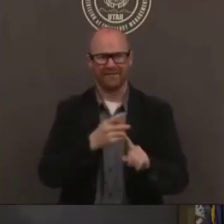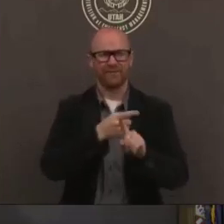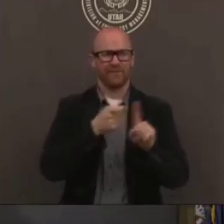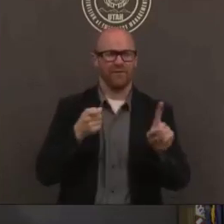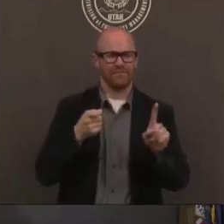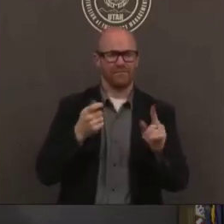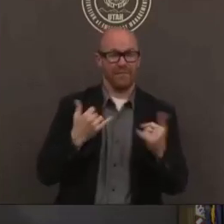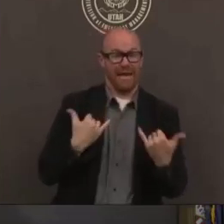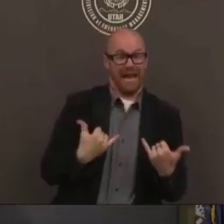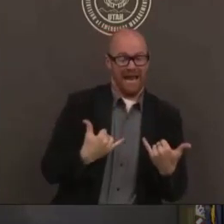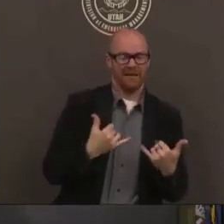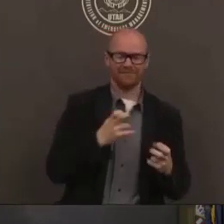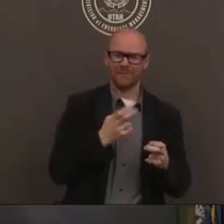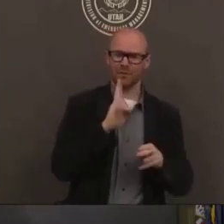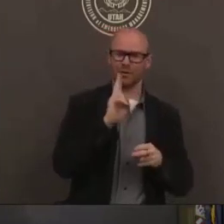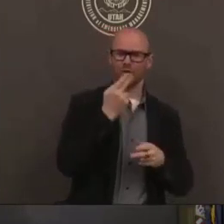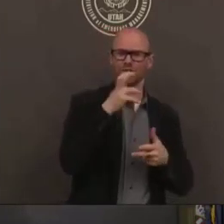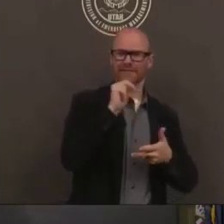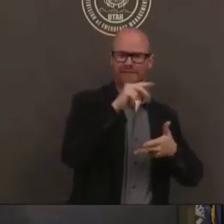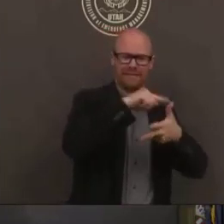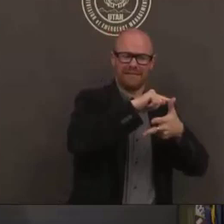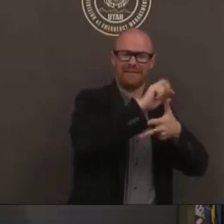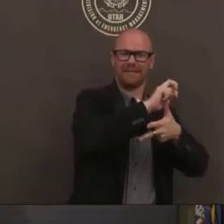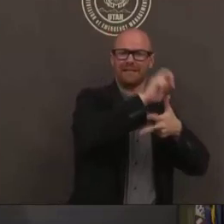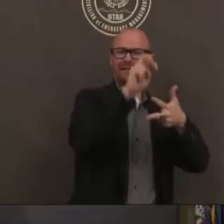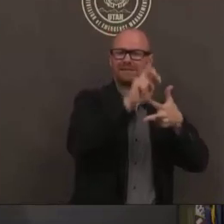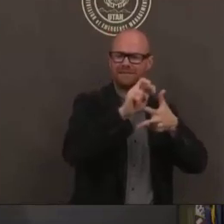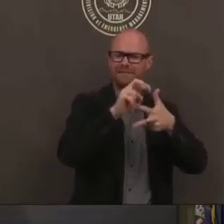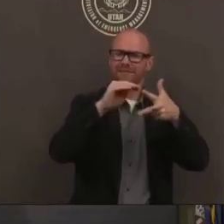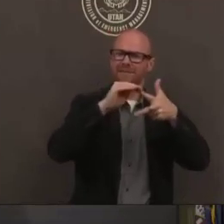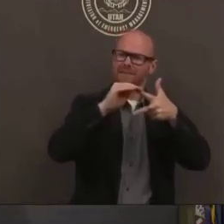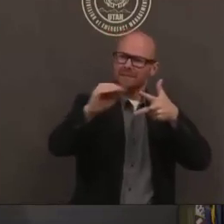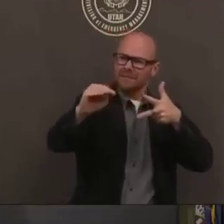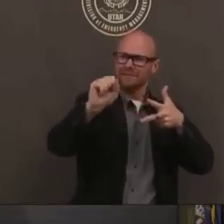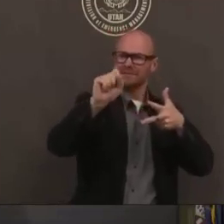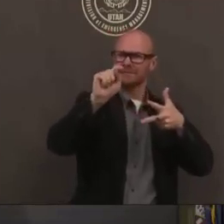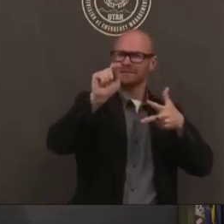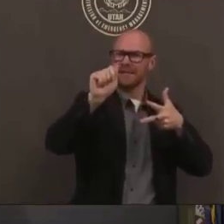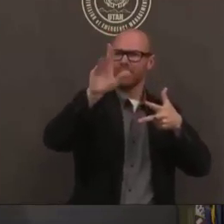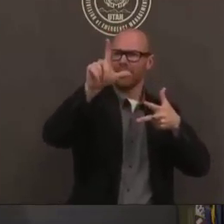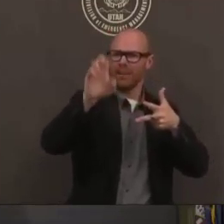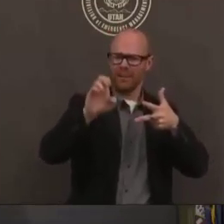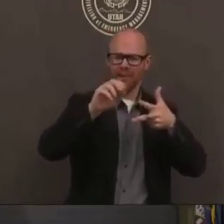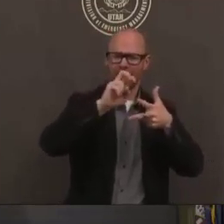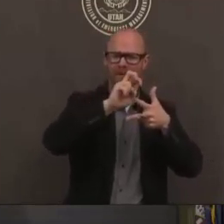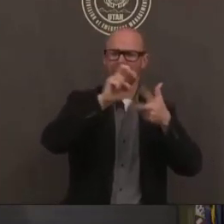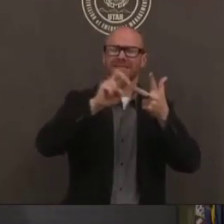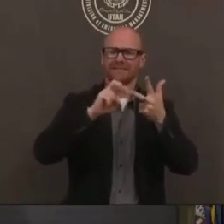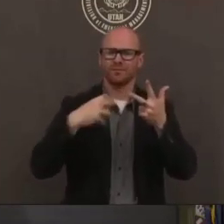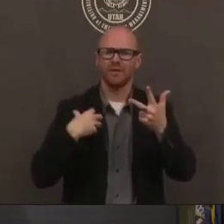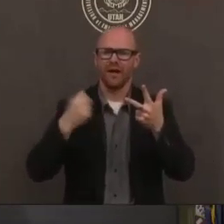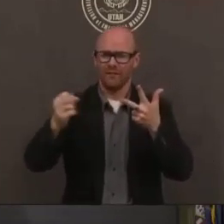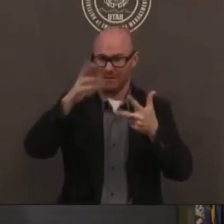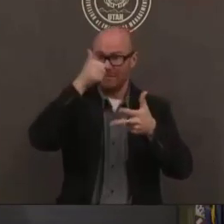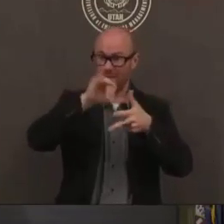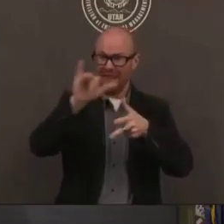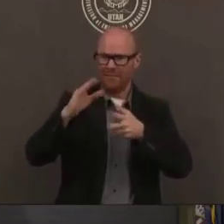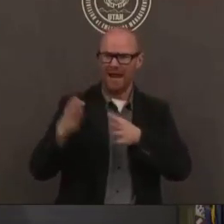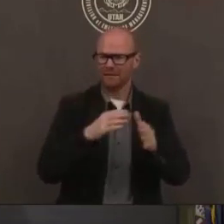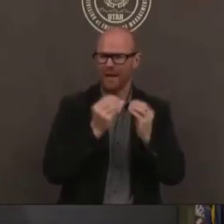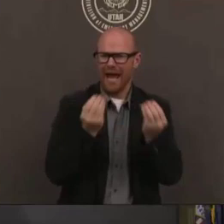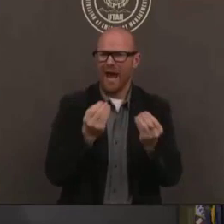from urgency to transitioning to stability, and how you're going to deal with